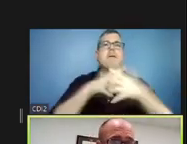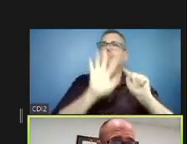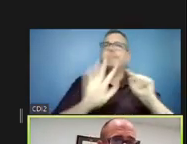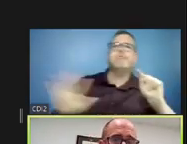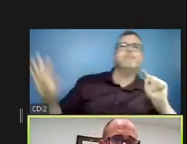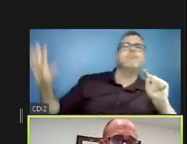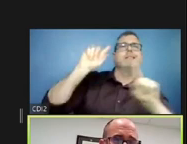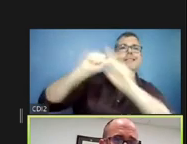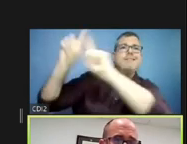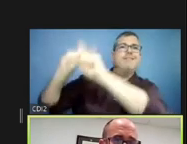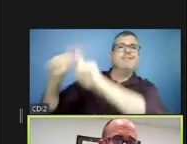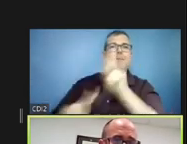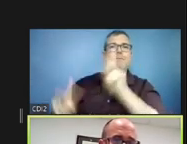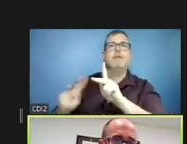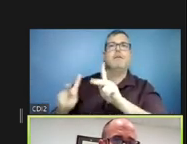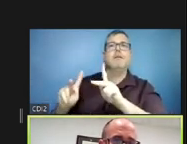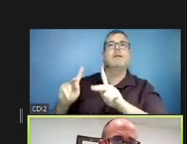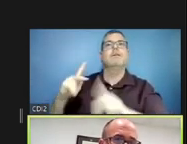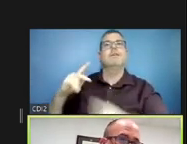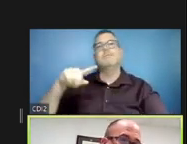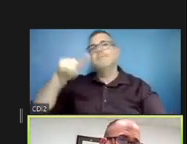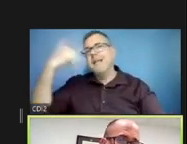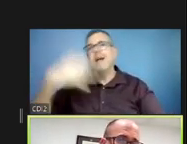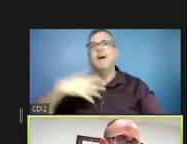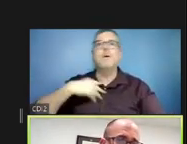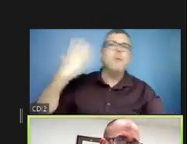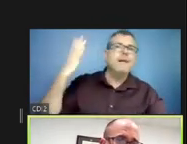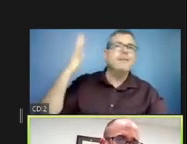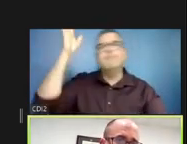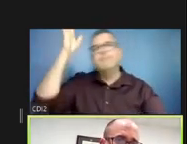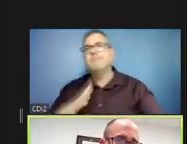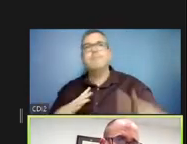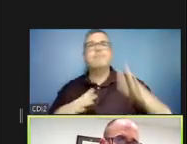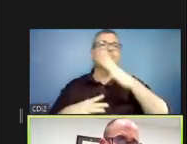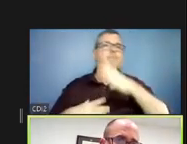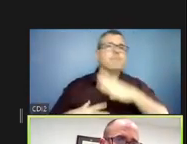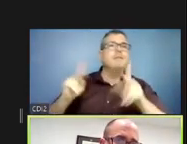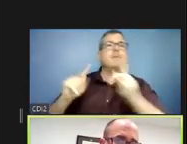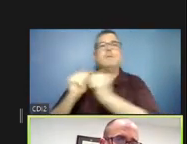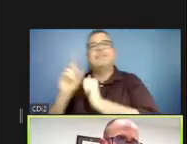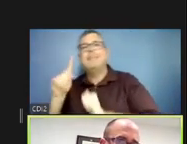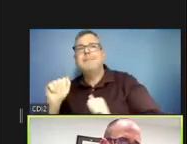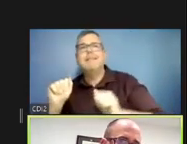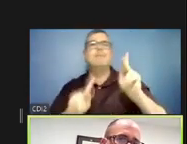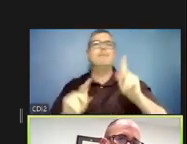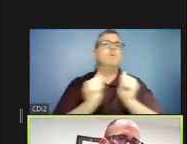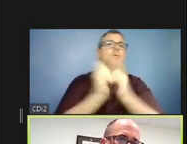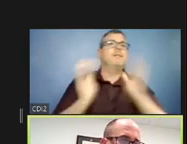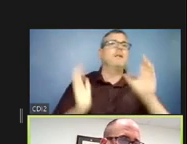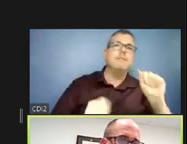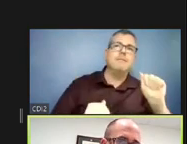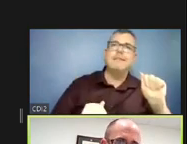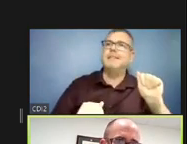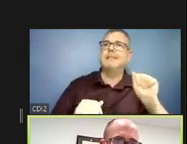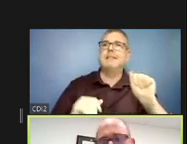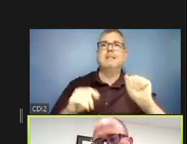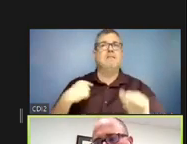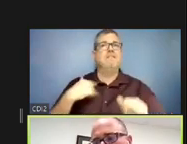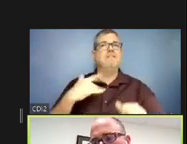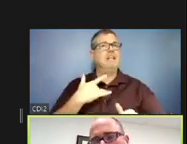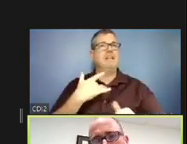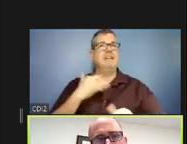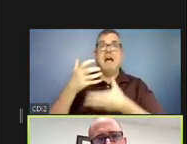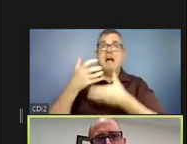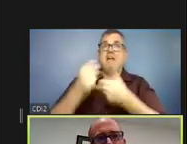they did. And we feel confident that it was done well. I've studied